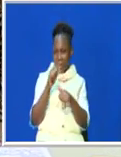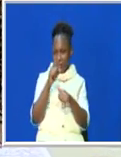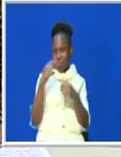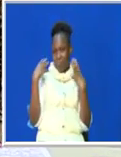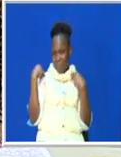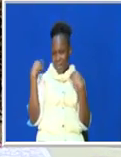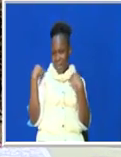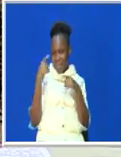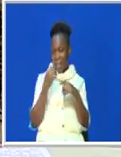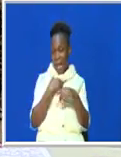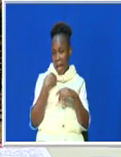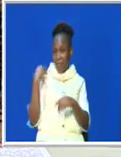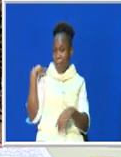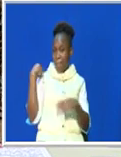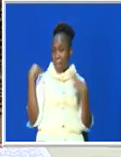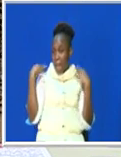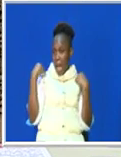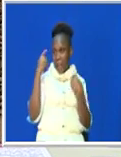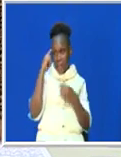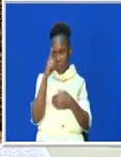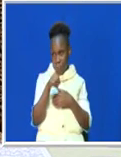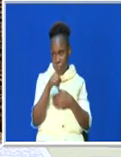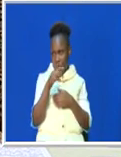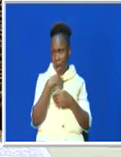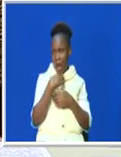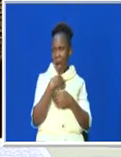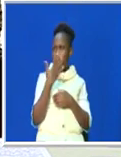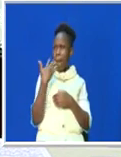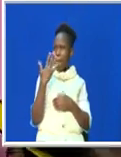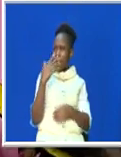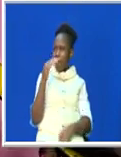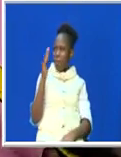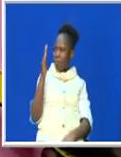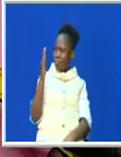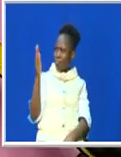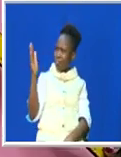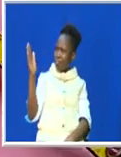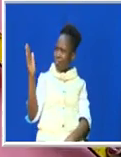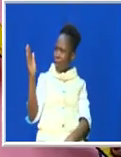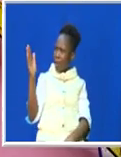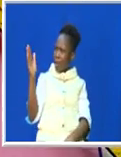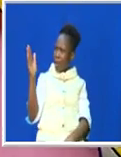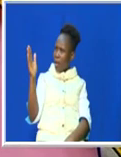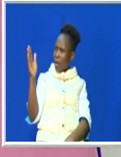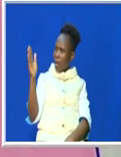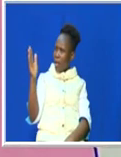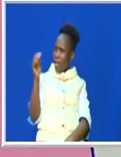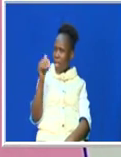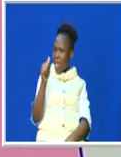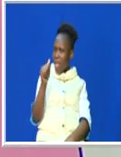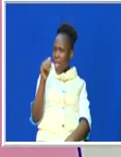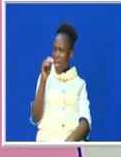I have some paper strips. I have strip A, B, C, D, and